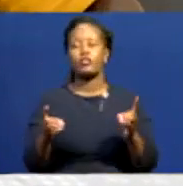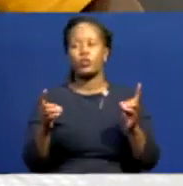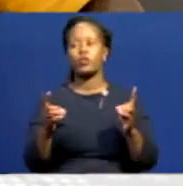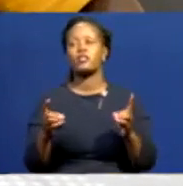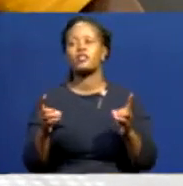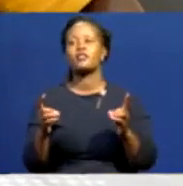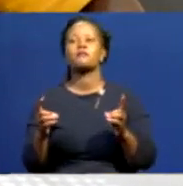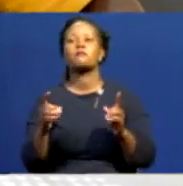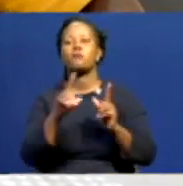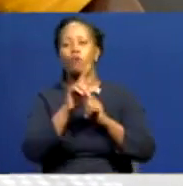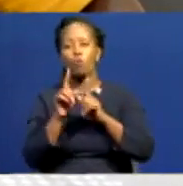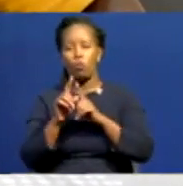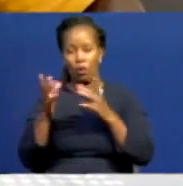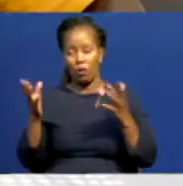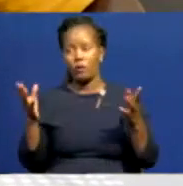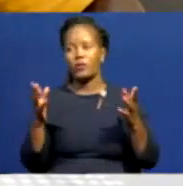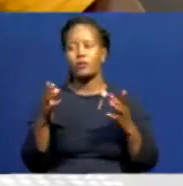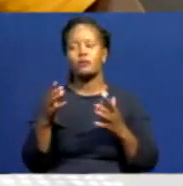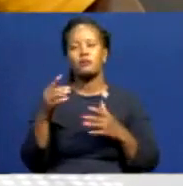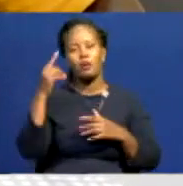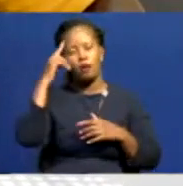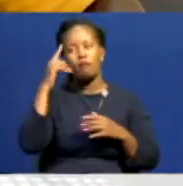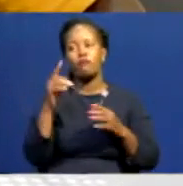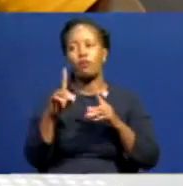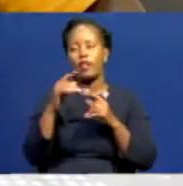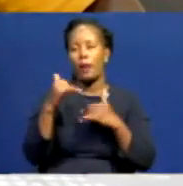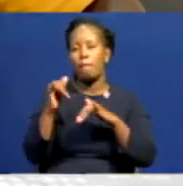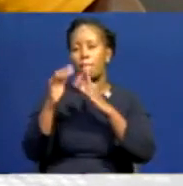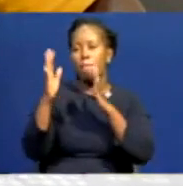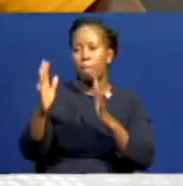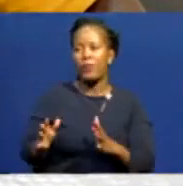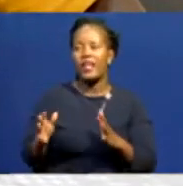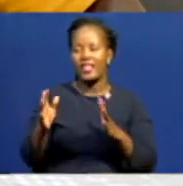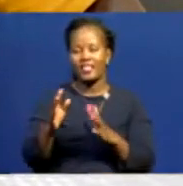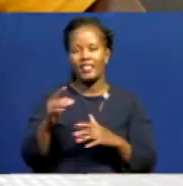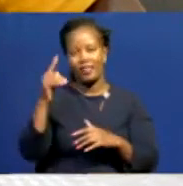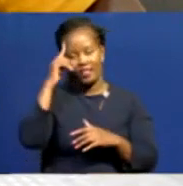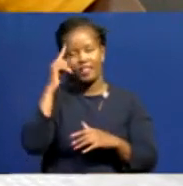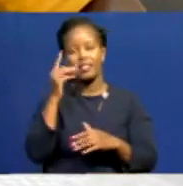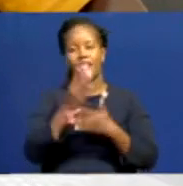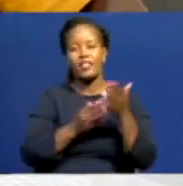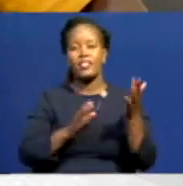To mock the penalty taker. Yeah. And that, for Salah, it shows you that in such situations, you need